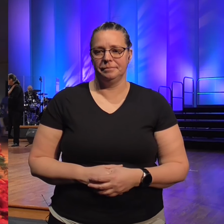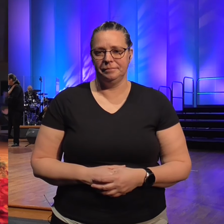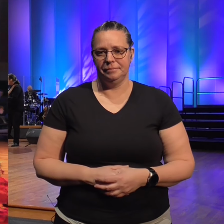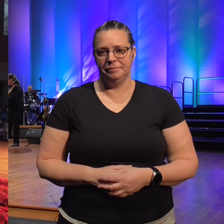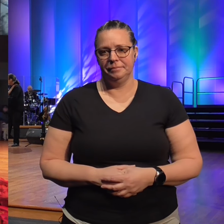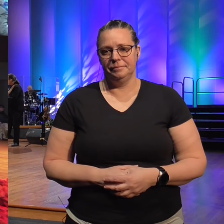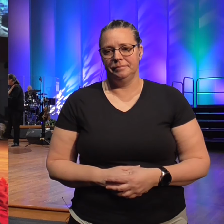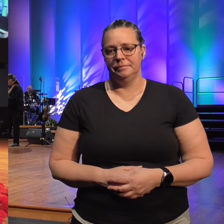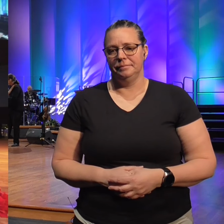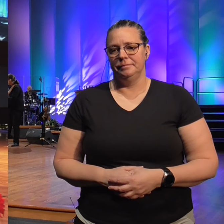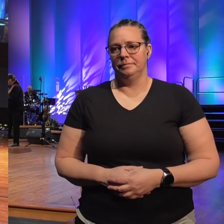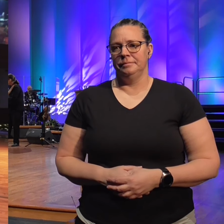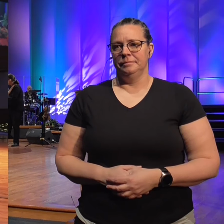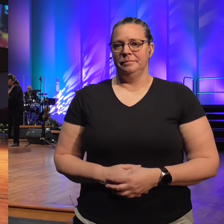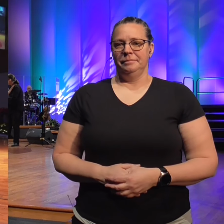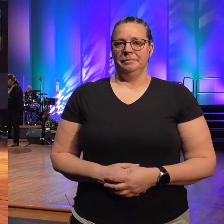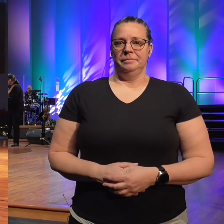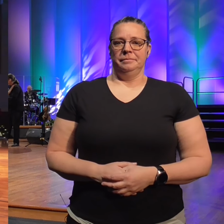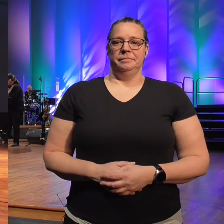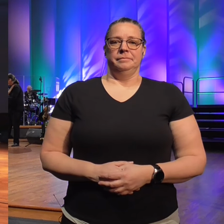human.